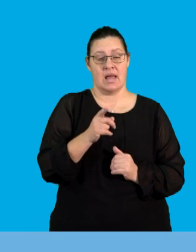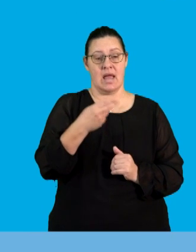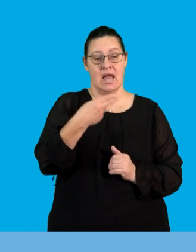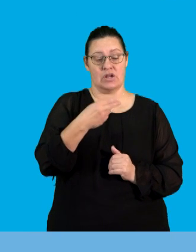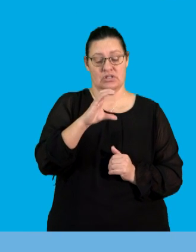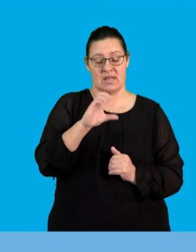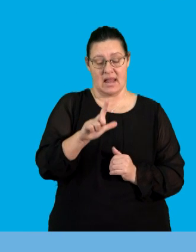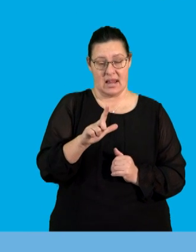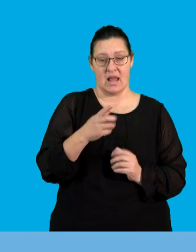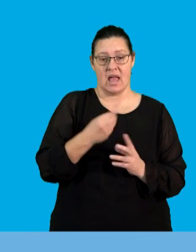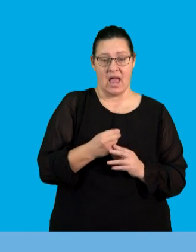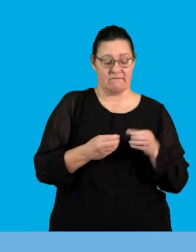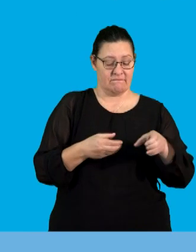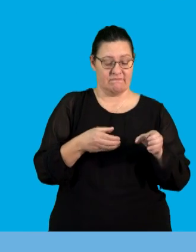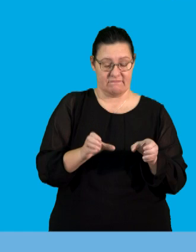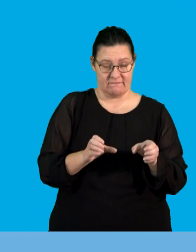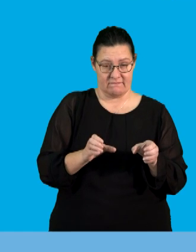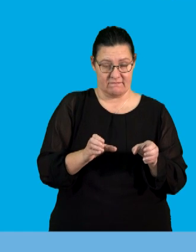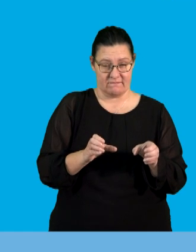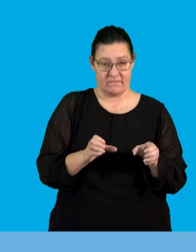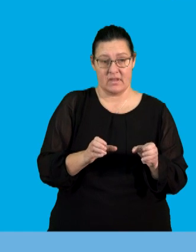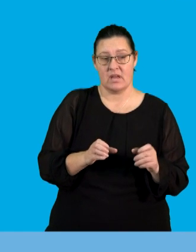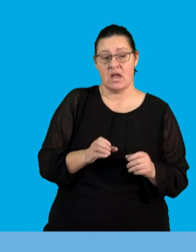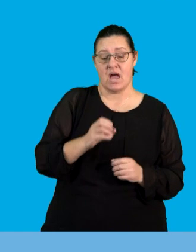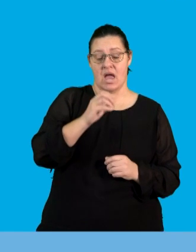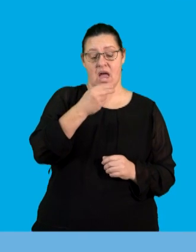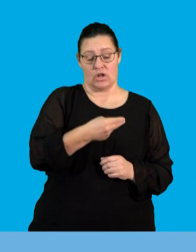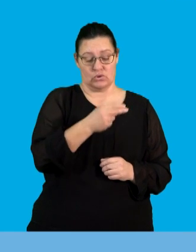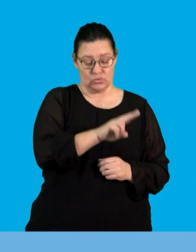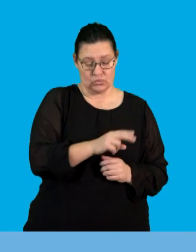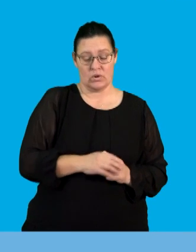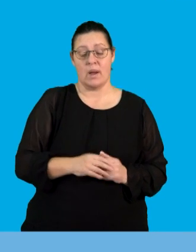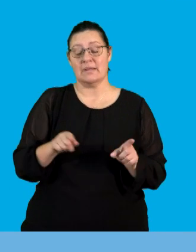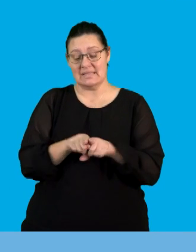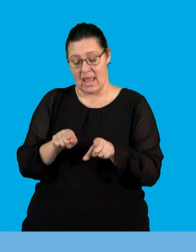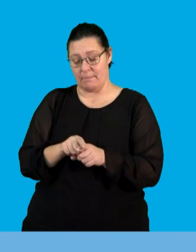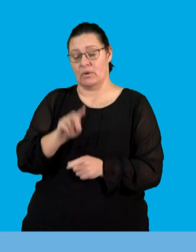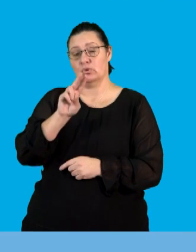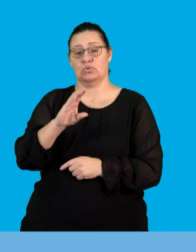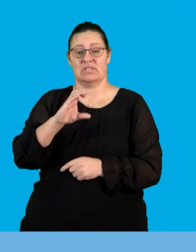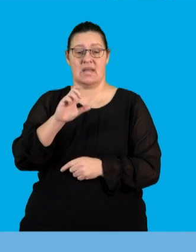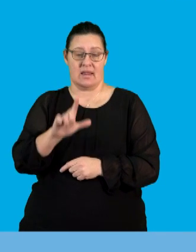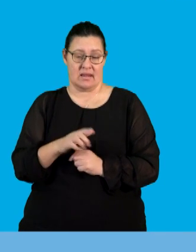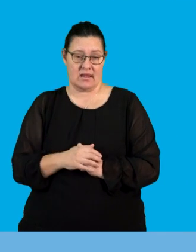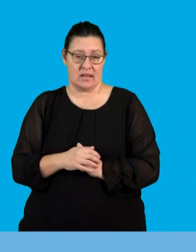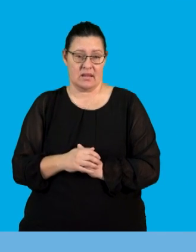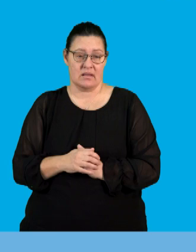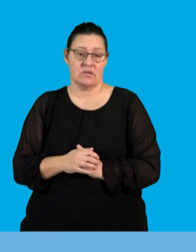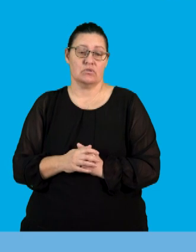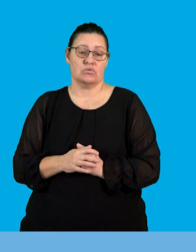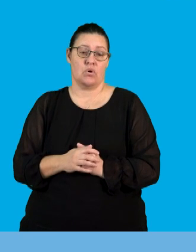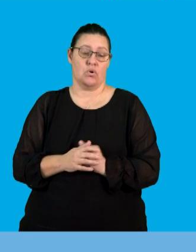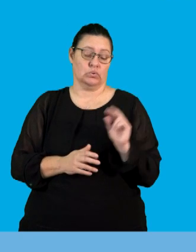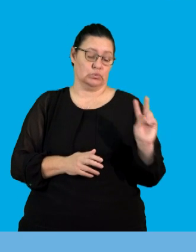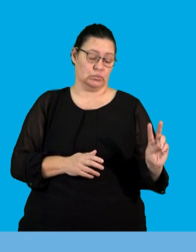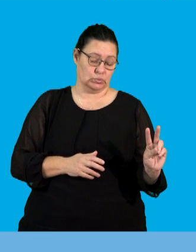HCl I now have 2 molecules of hydrochloric acid, which means there's going to be 2 hydrogen atoms and 2 chlorine atoms. So the 2